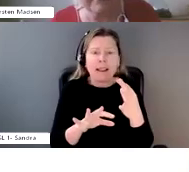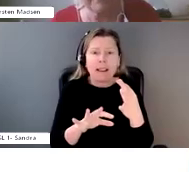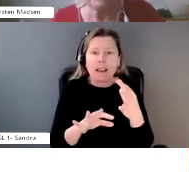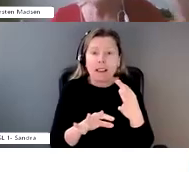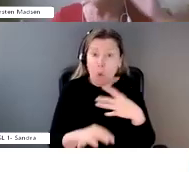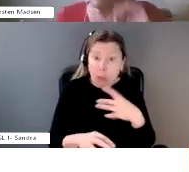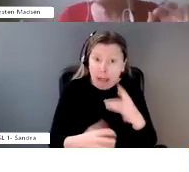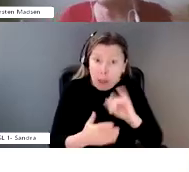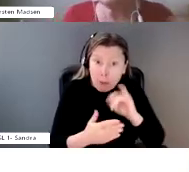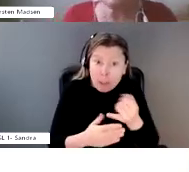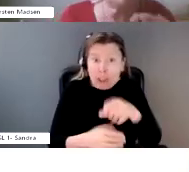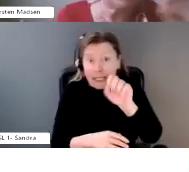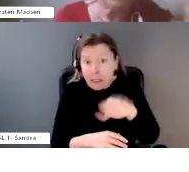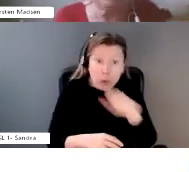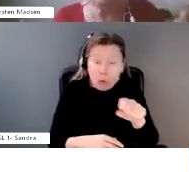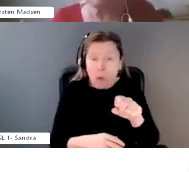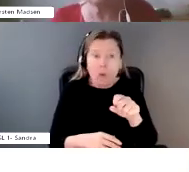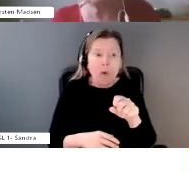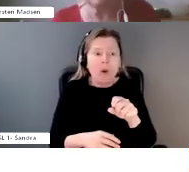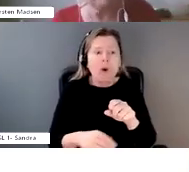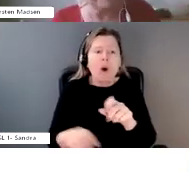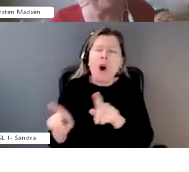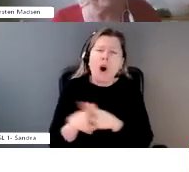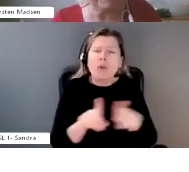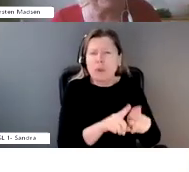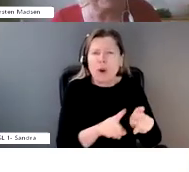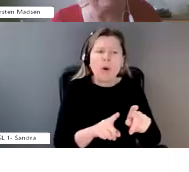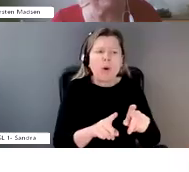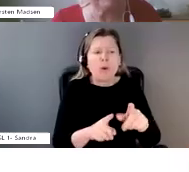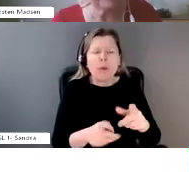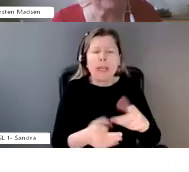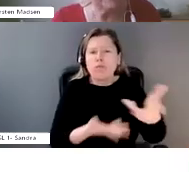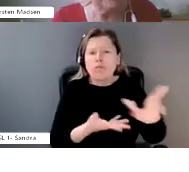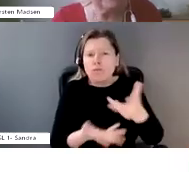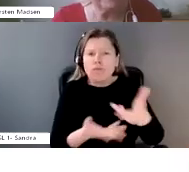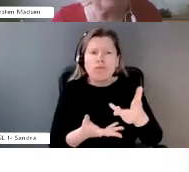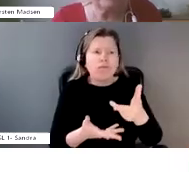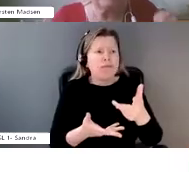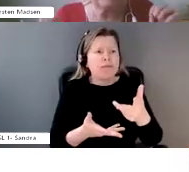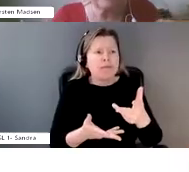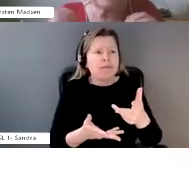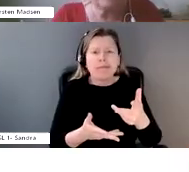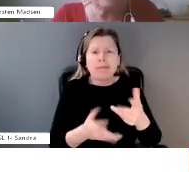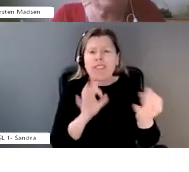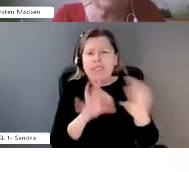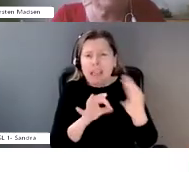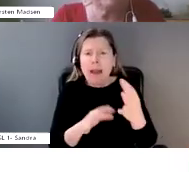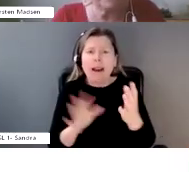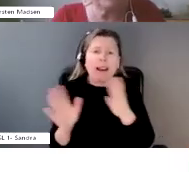itself. But we also engaged in informal feedback and planning. Now, this